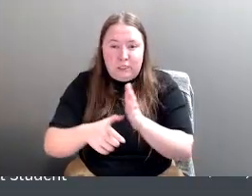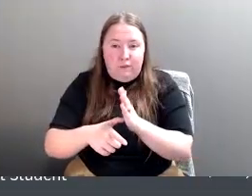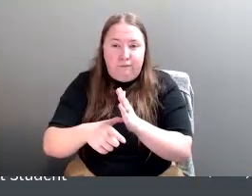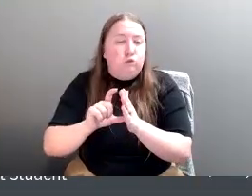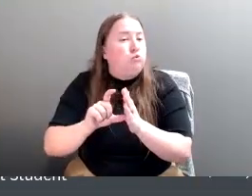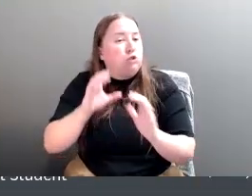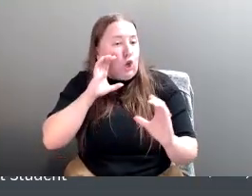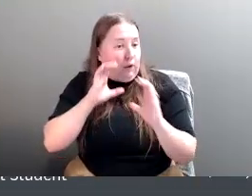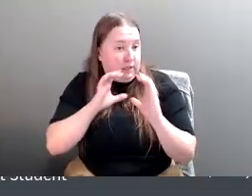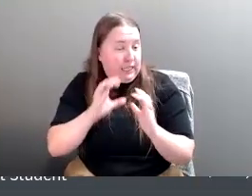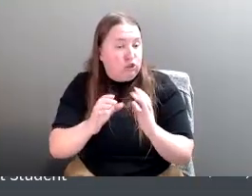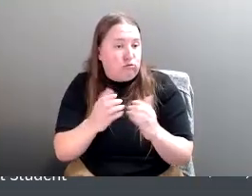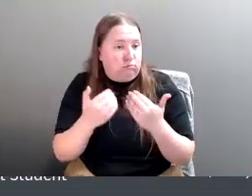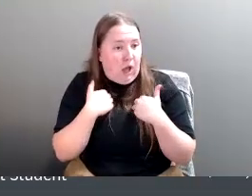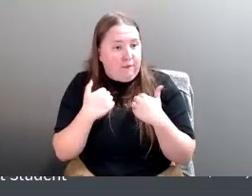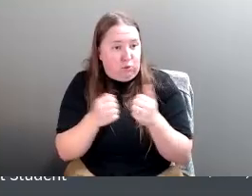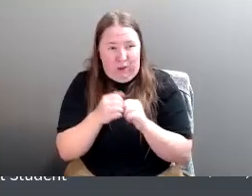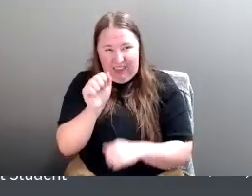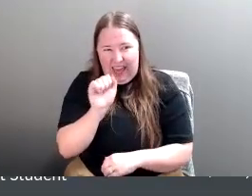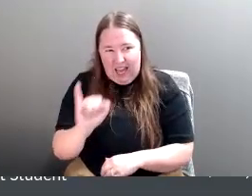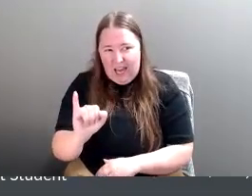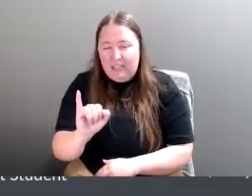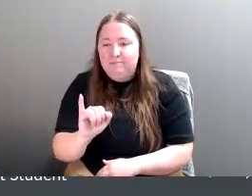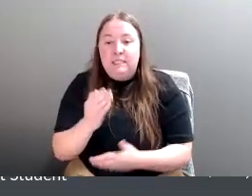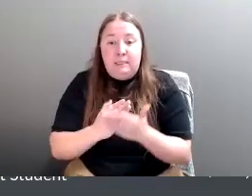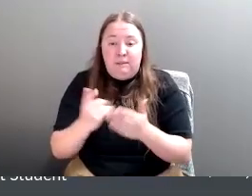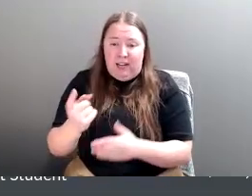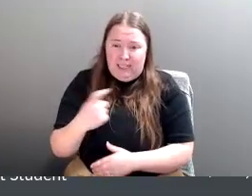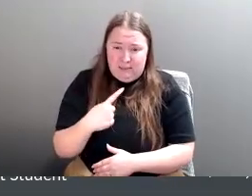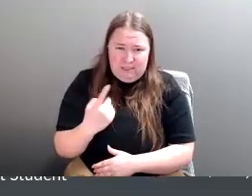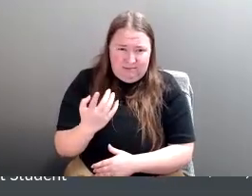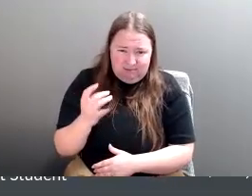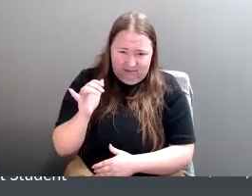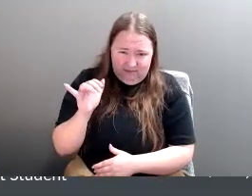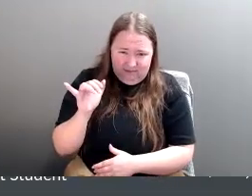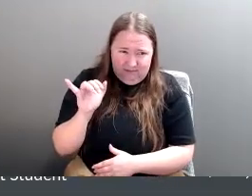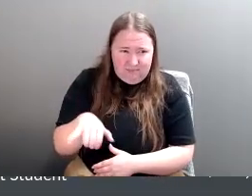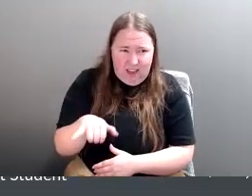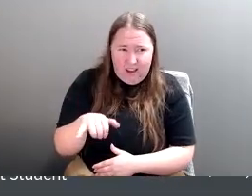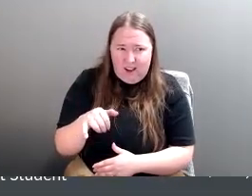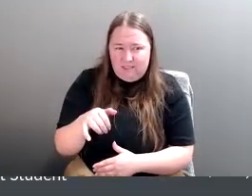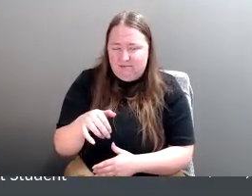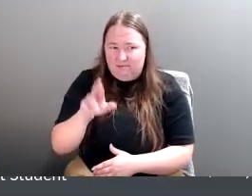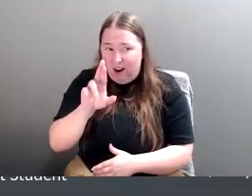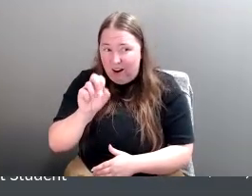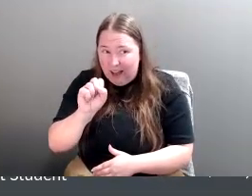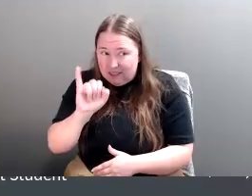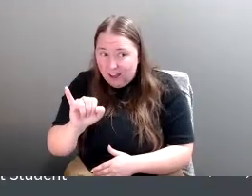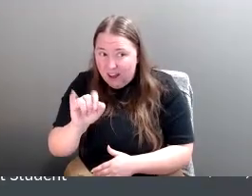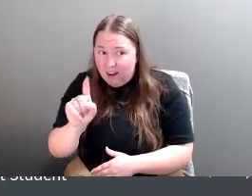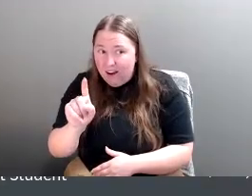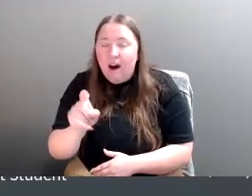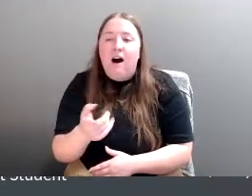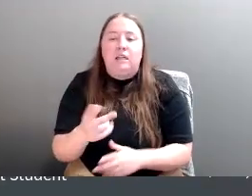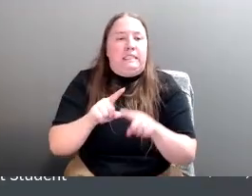the conversation that they were having. And some have asked me, well, is this constitute RSI? And the answer would be, depends on